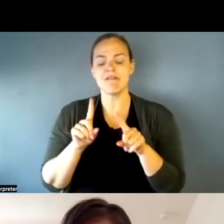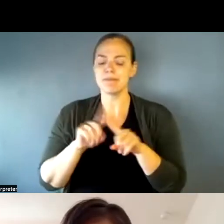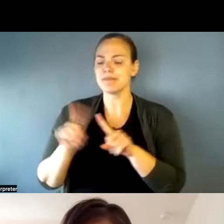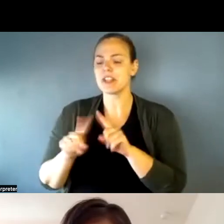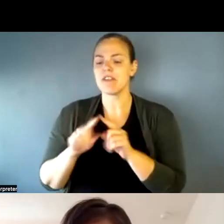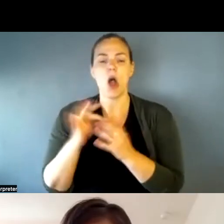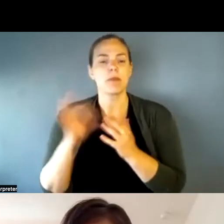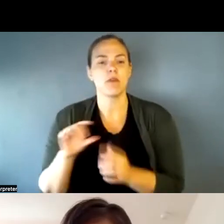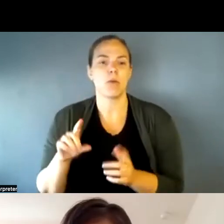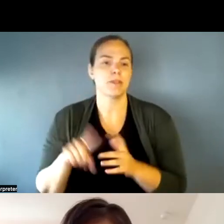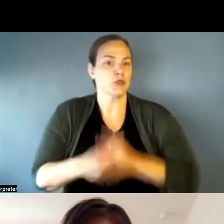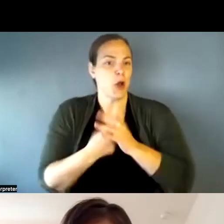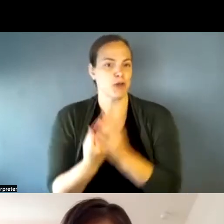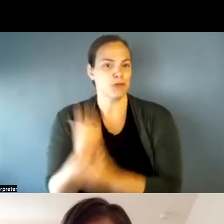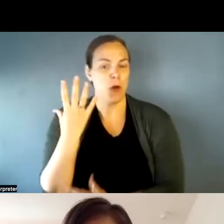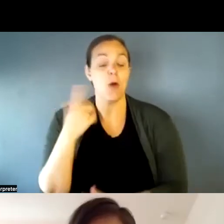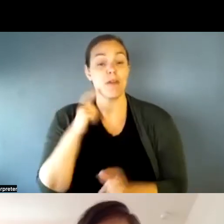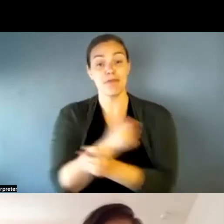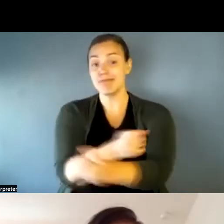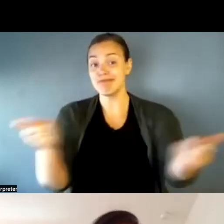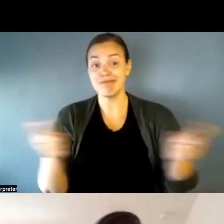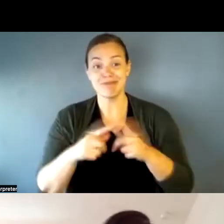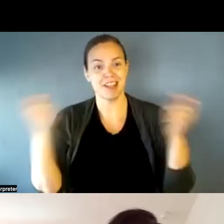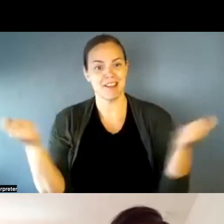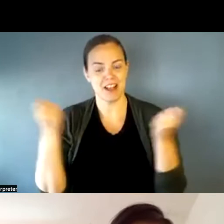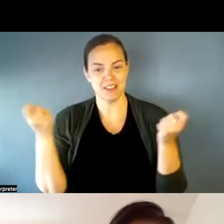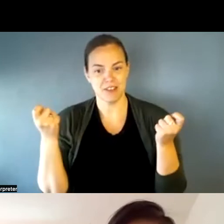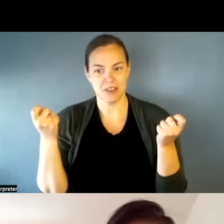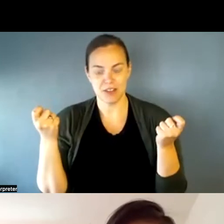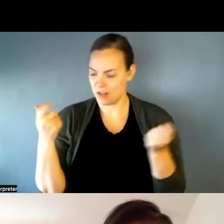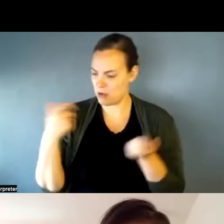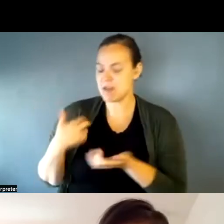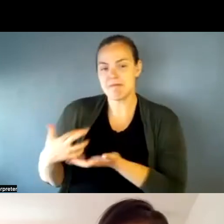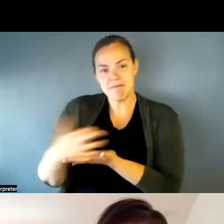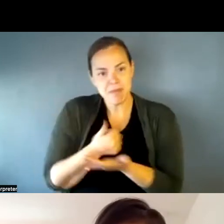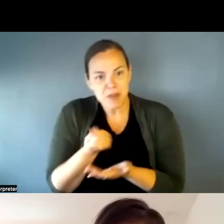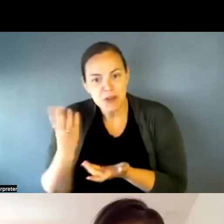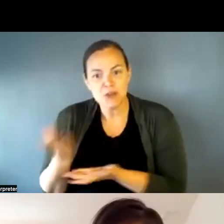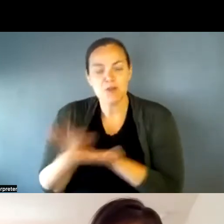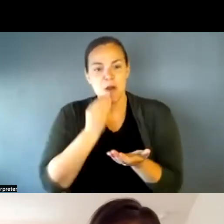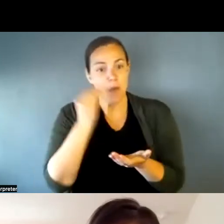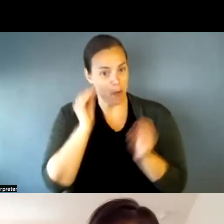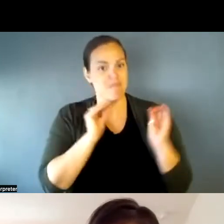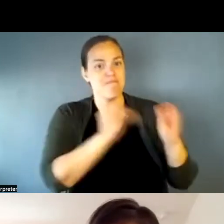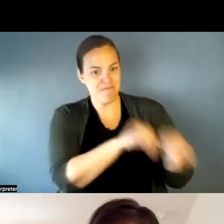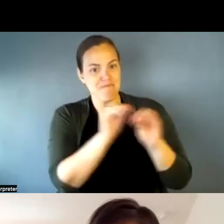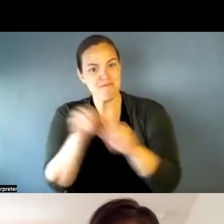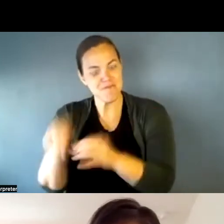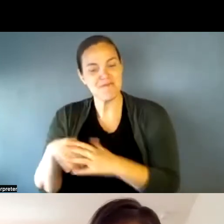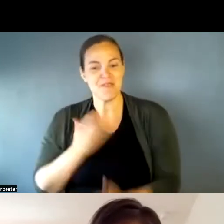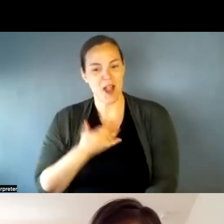were giving them out at that festival. And we had gotten a few and brought them back home, and we planted them in our